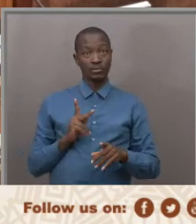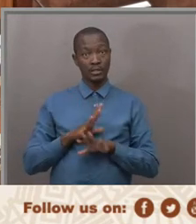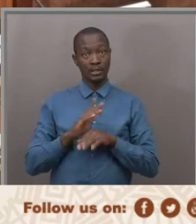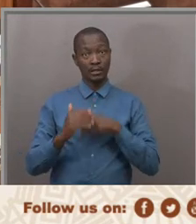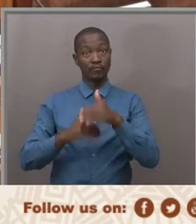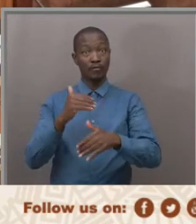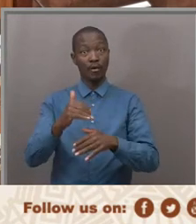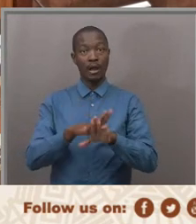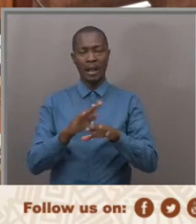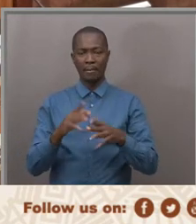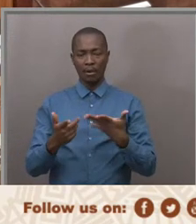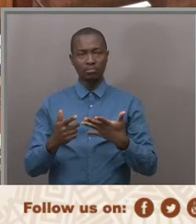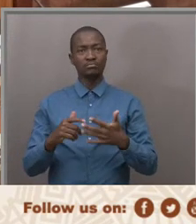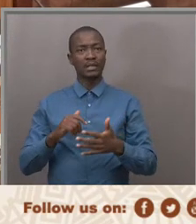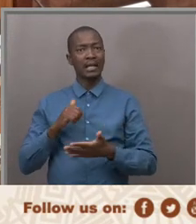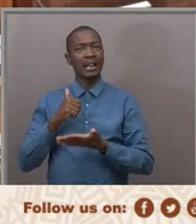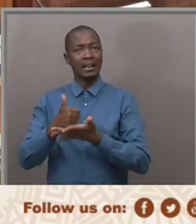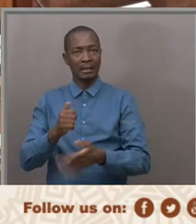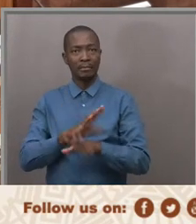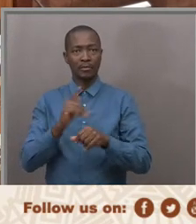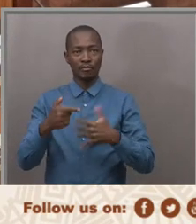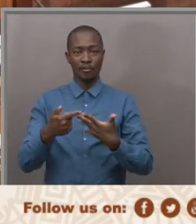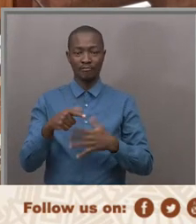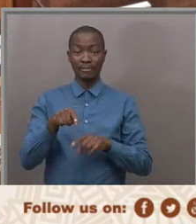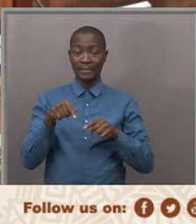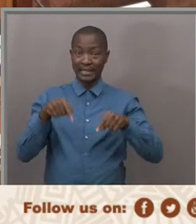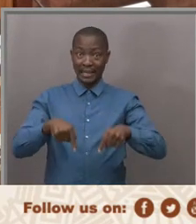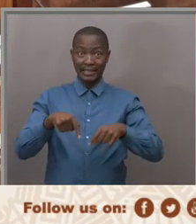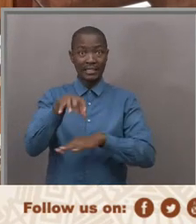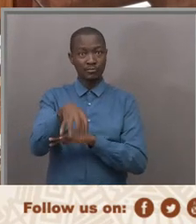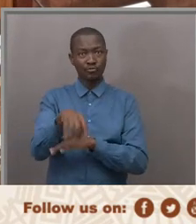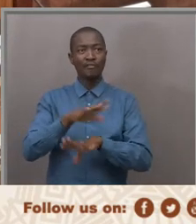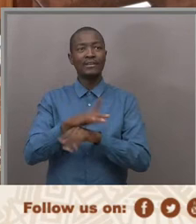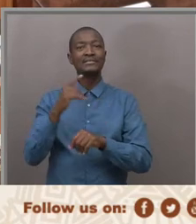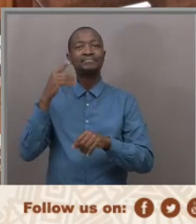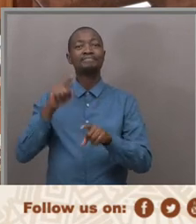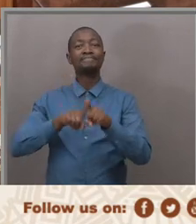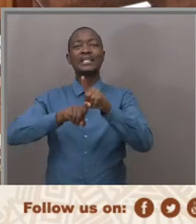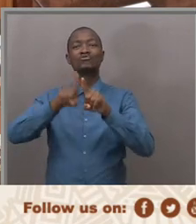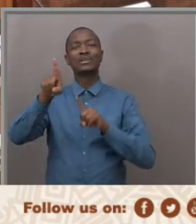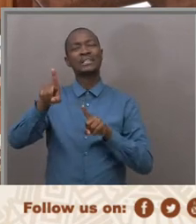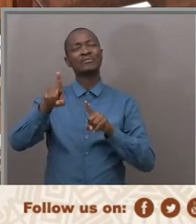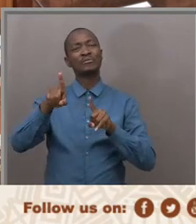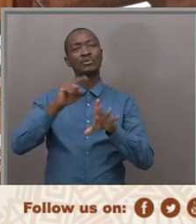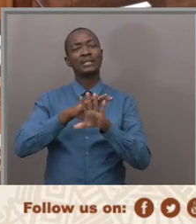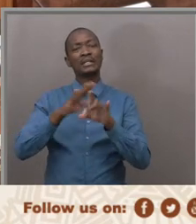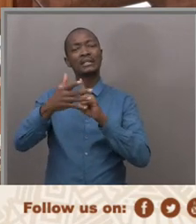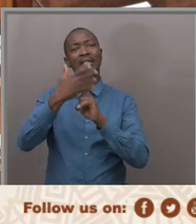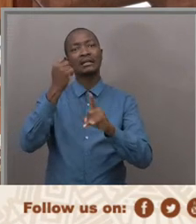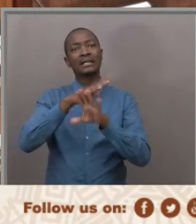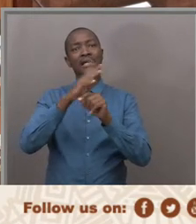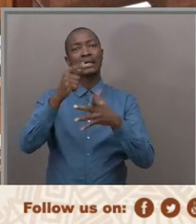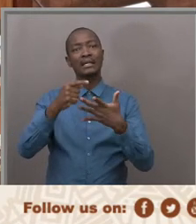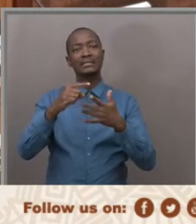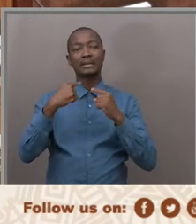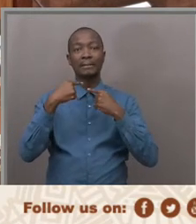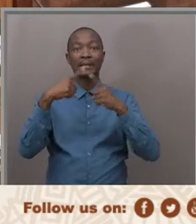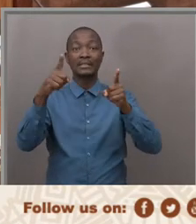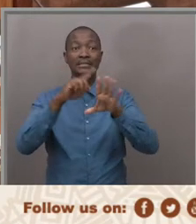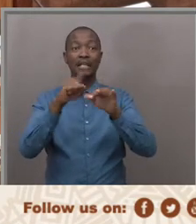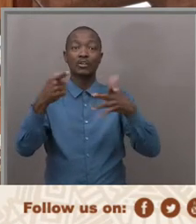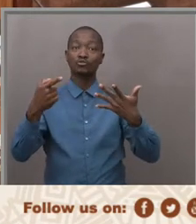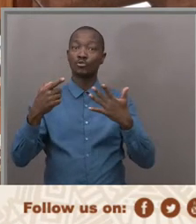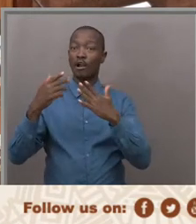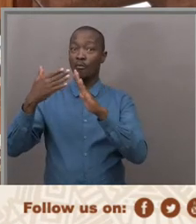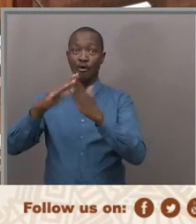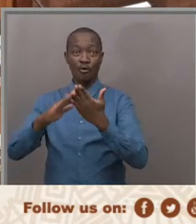of communities, because in this province, when we were successful in getting the message to our communities to avoid